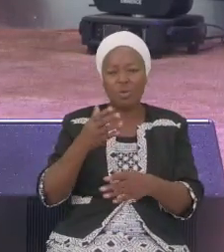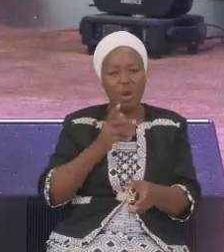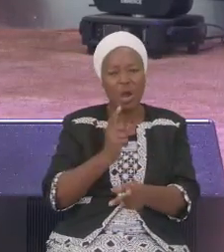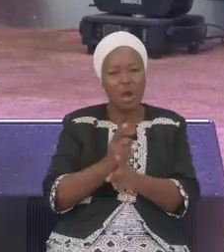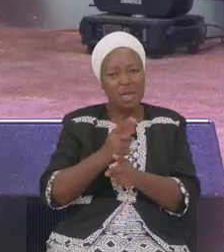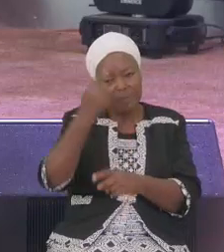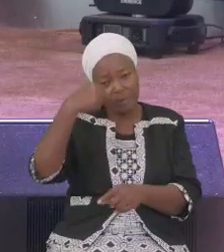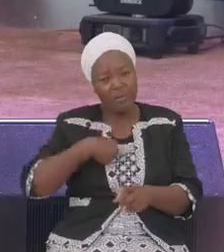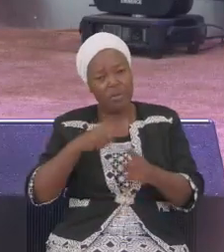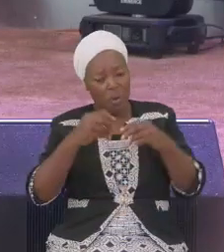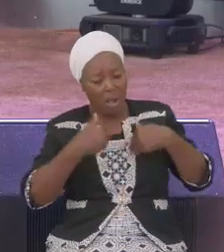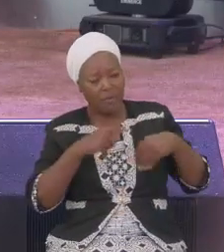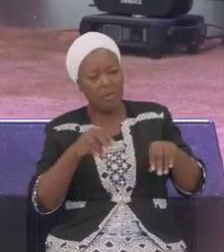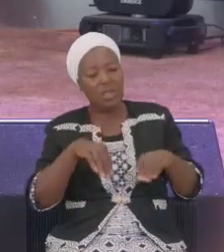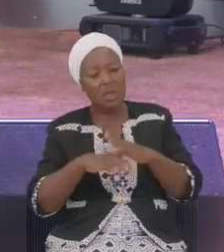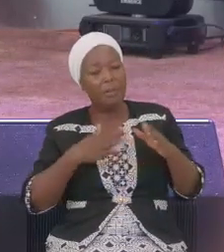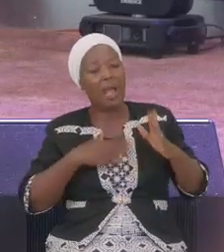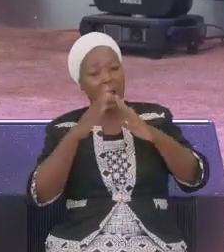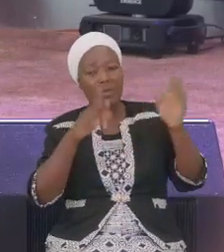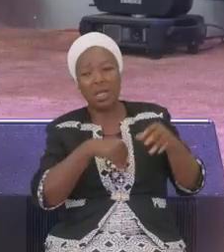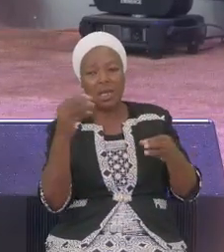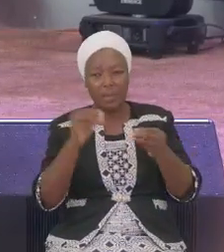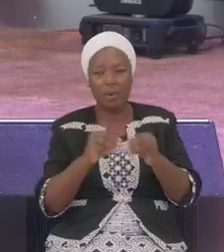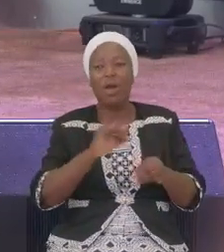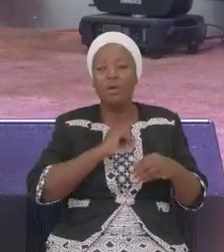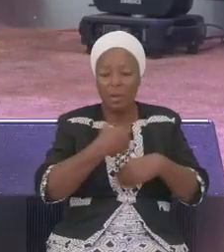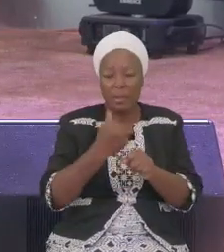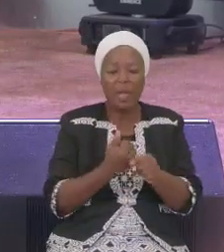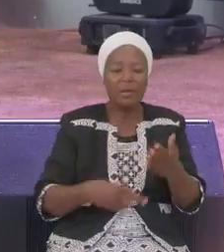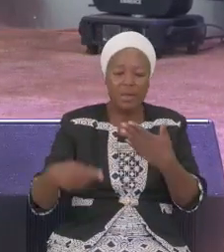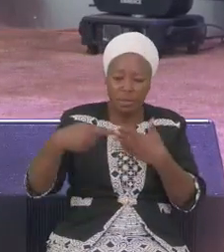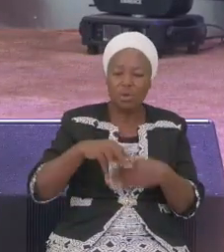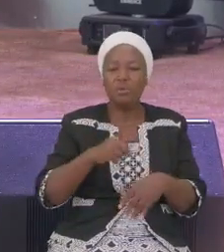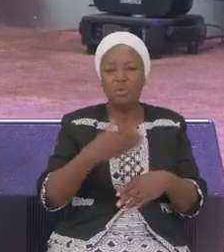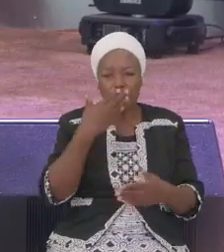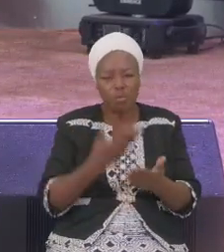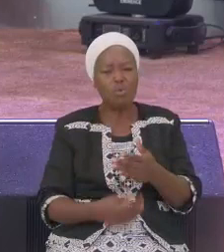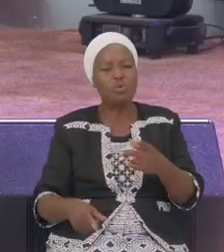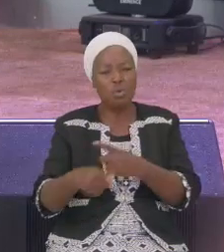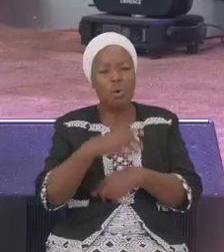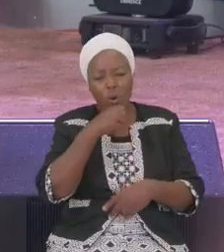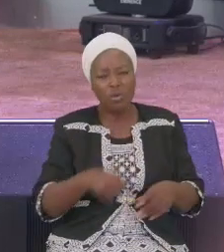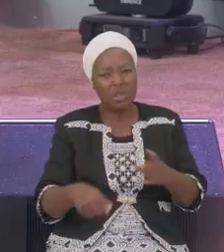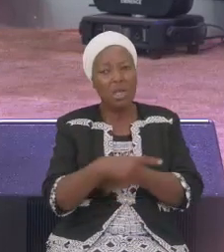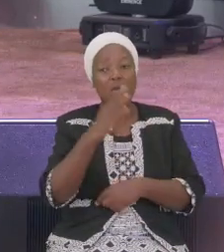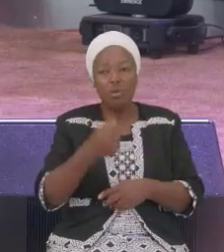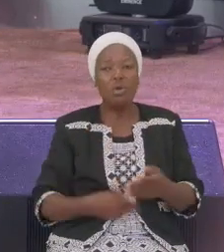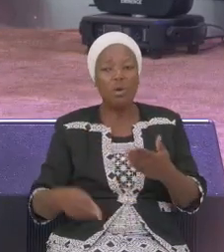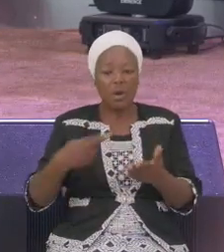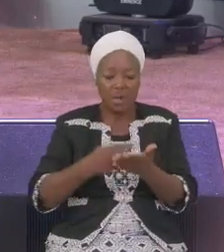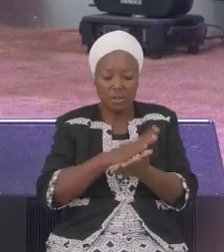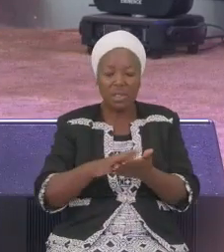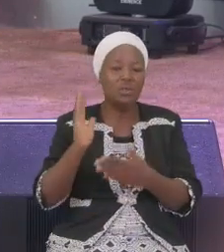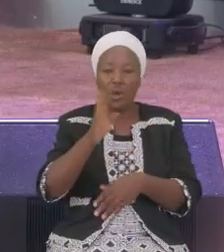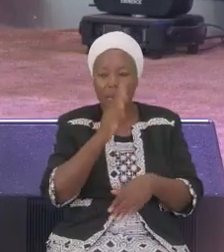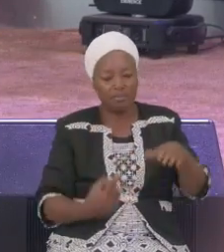that woman, you got rid of that. Good old days. Your righteousness should be higher now. Your